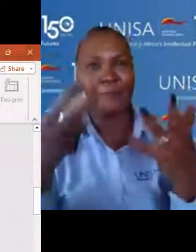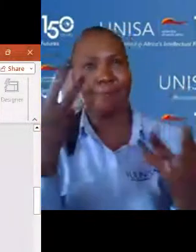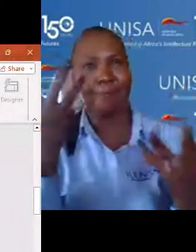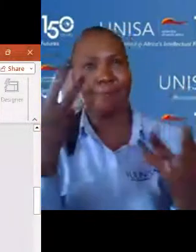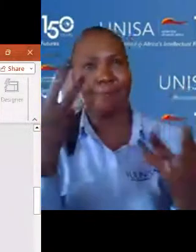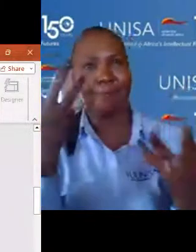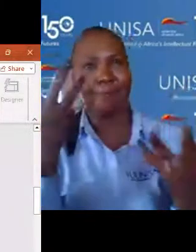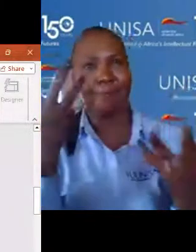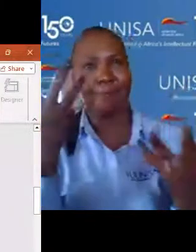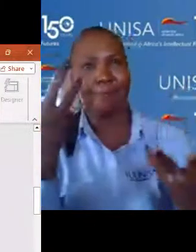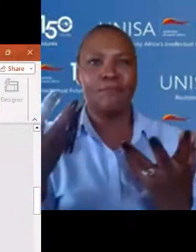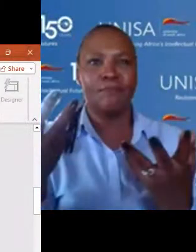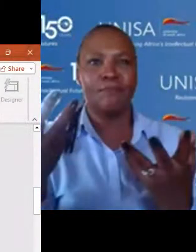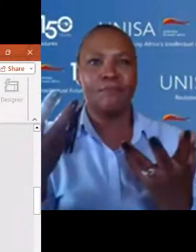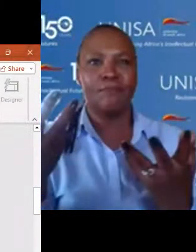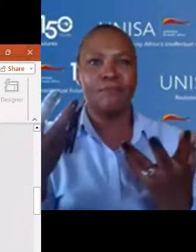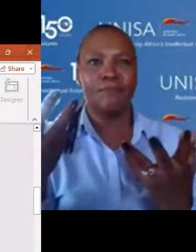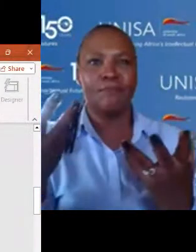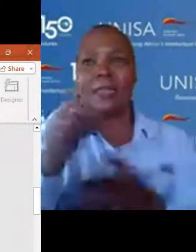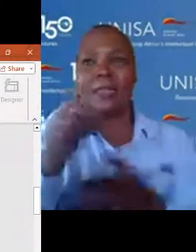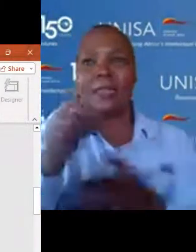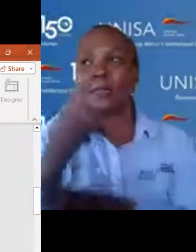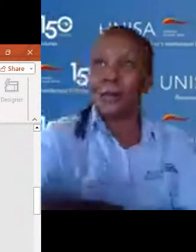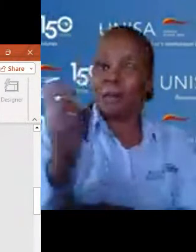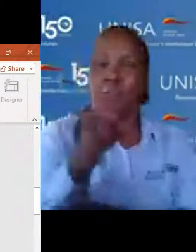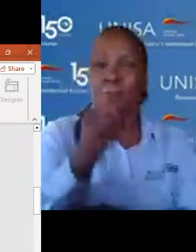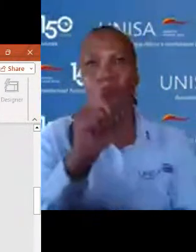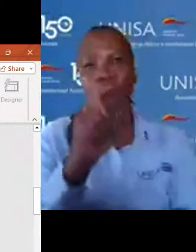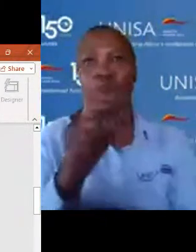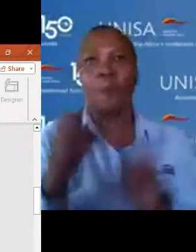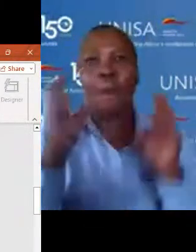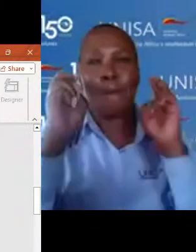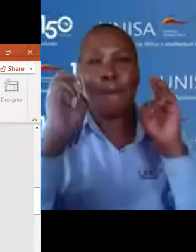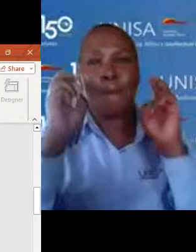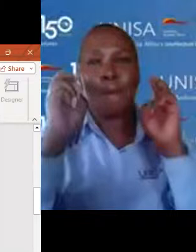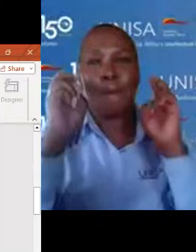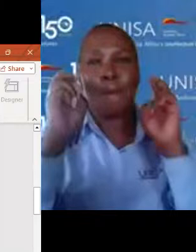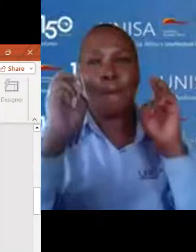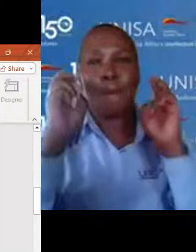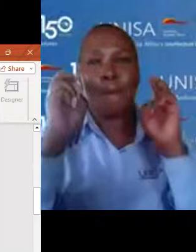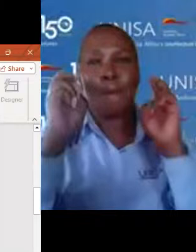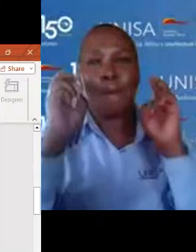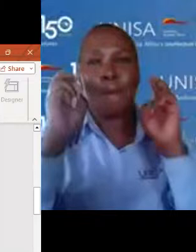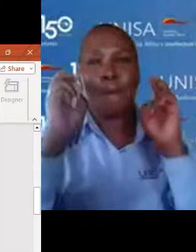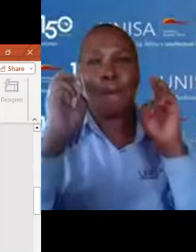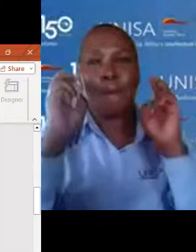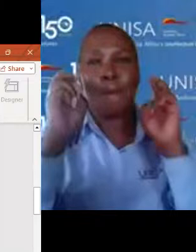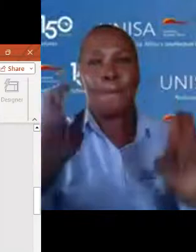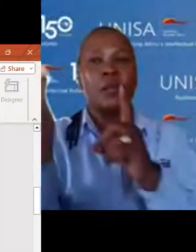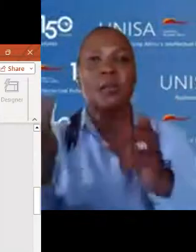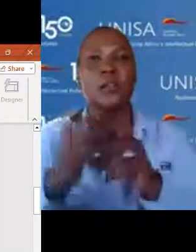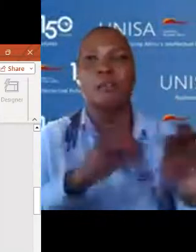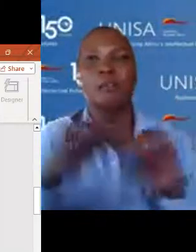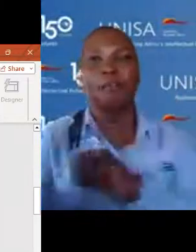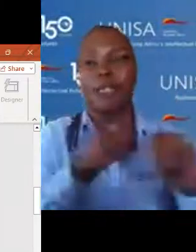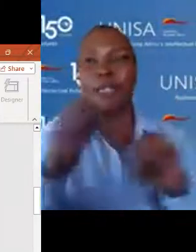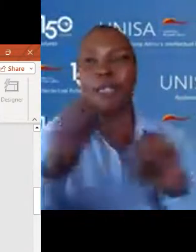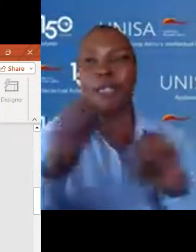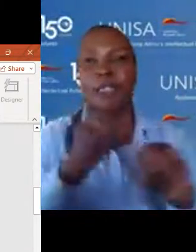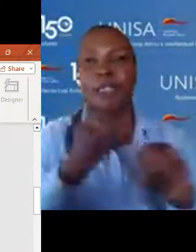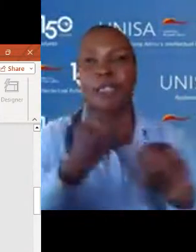coming to your bus stop, then you need orientation and mobility training. Individuals who may have